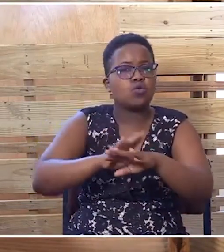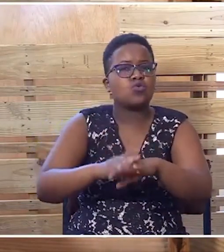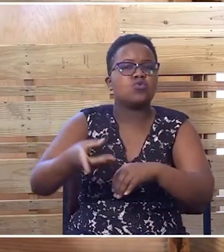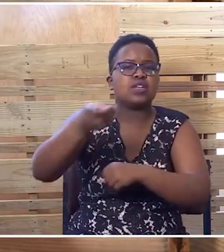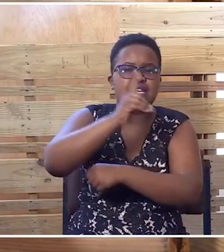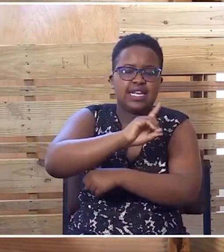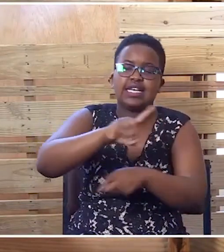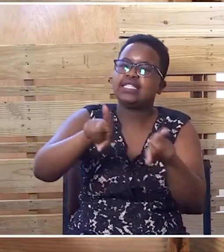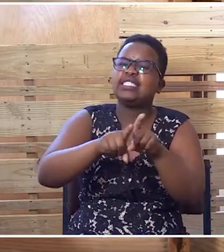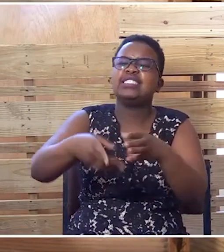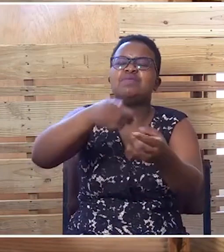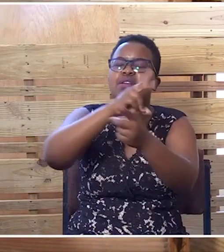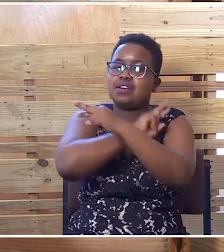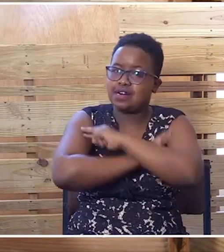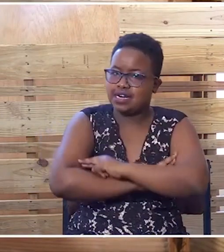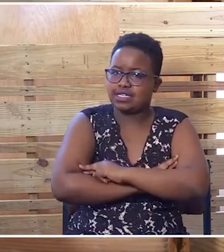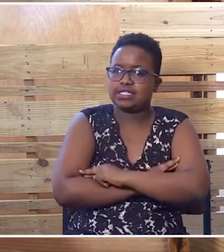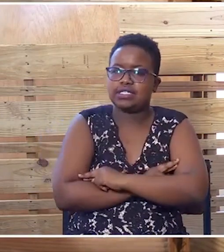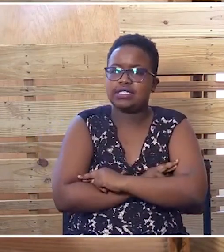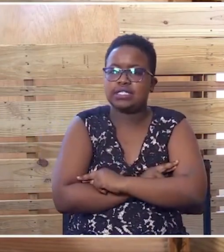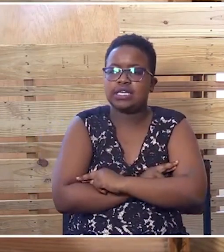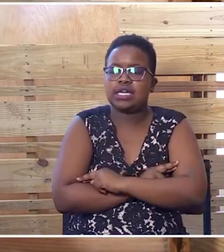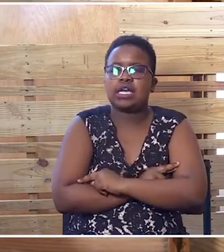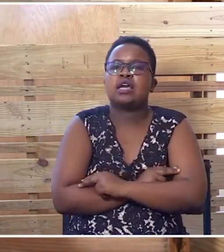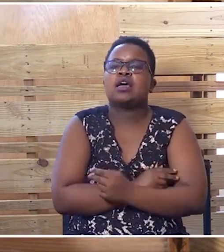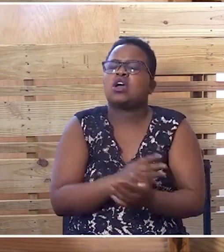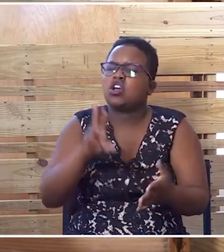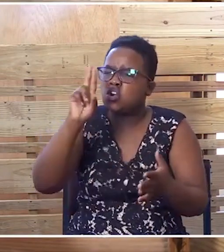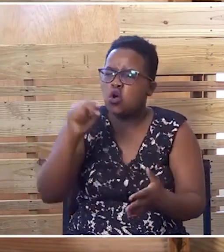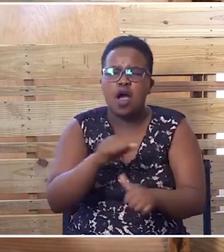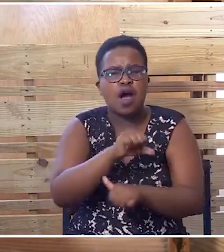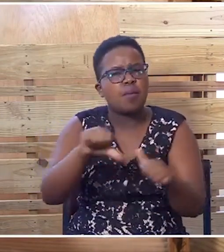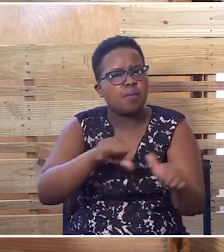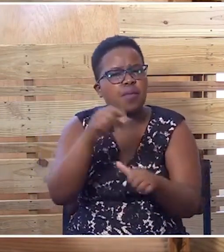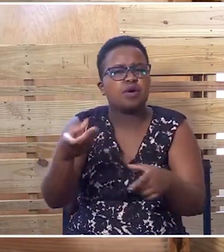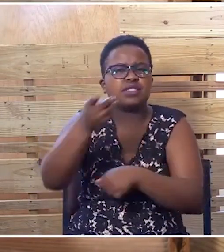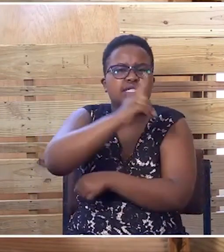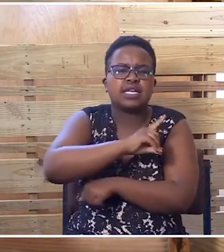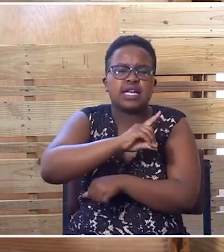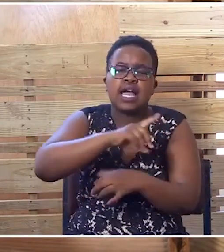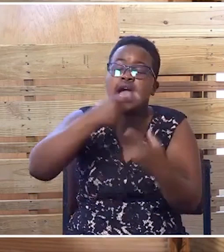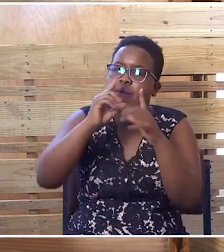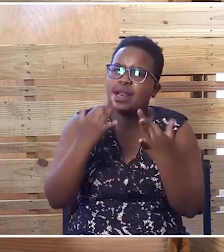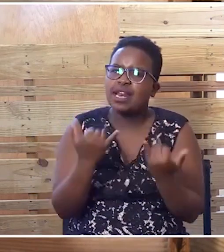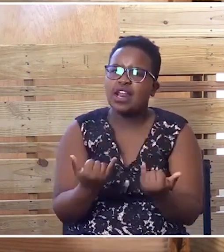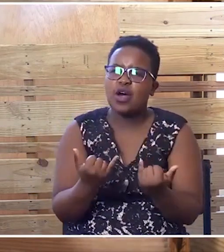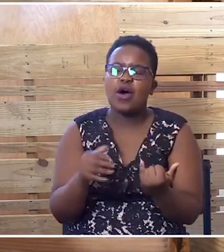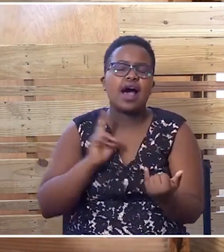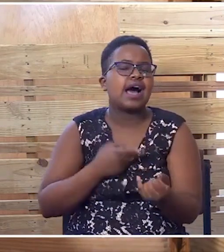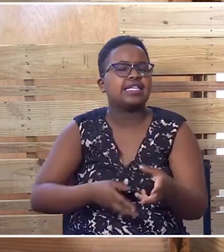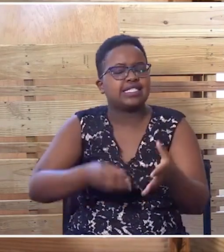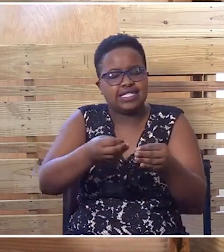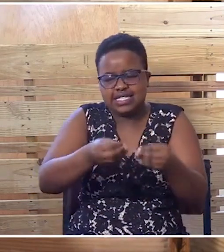to worship God. And now I would even emphasize, it's not just about a day, but it's about, you know, us taking